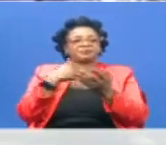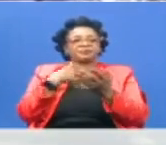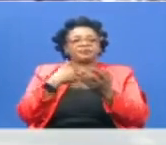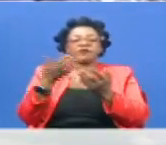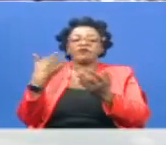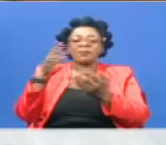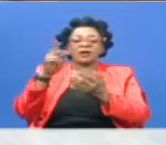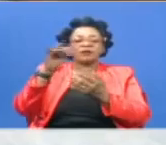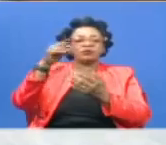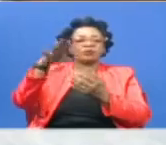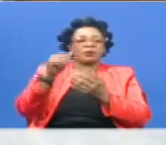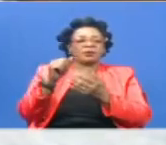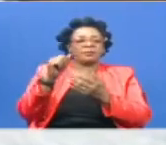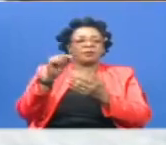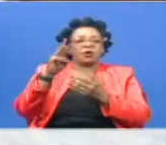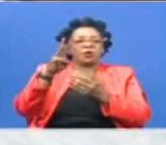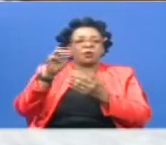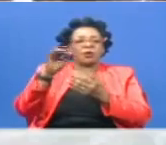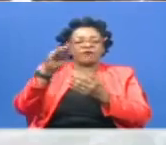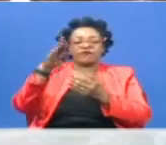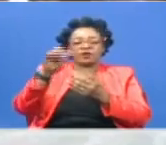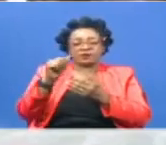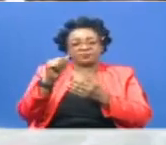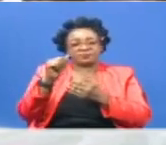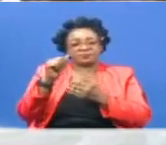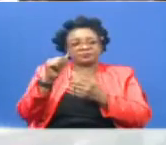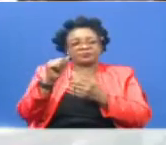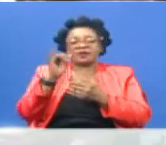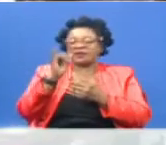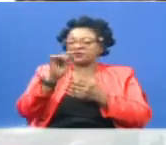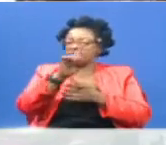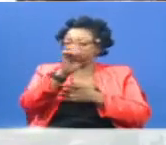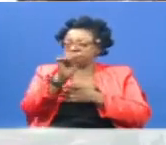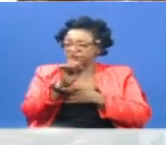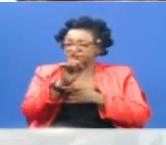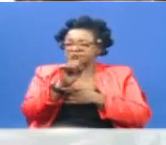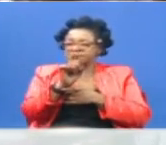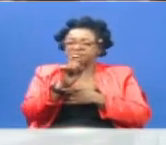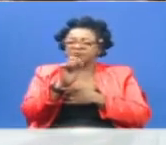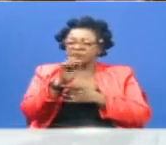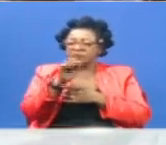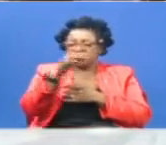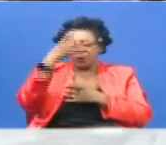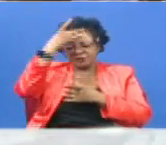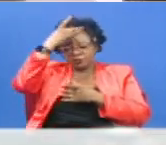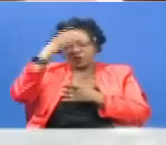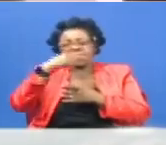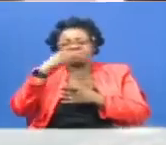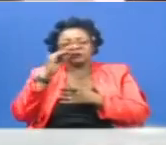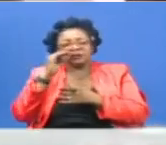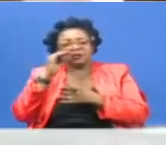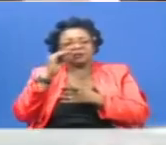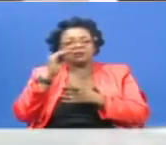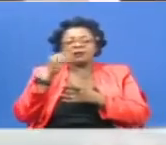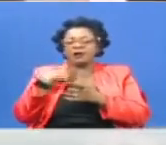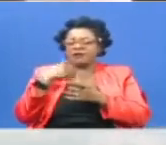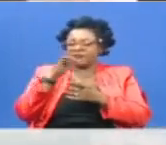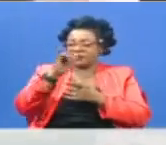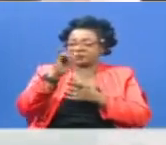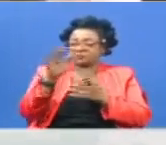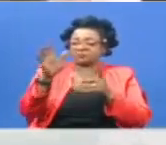Kandui legislator Athanas Wafula Munyinyi, the big question is, will Wetangula and Musalia's influence salvage the seat